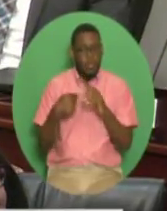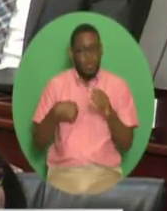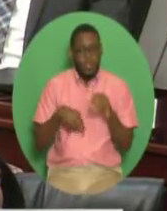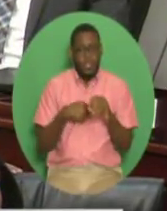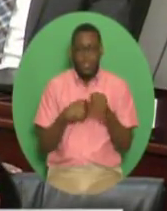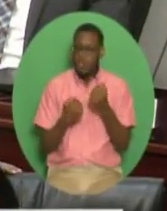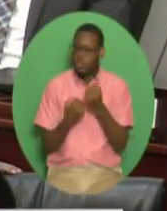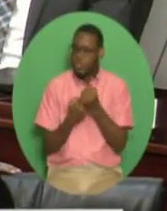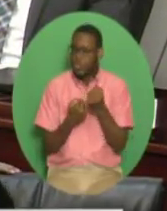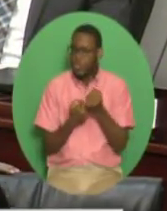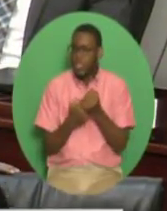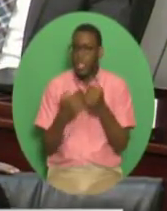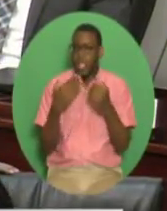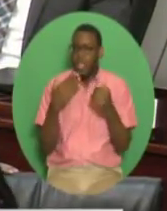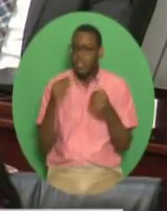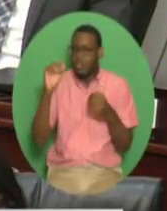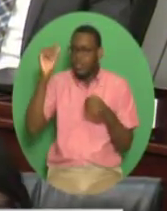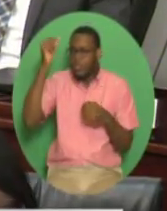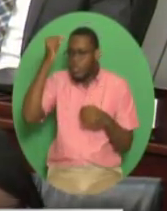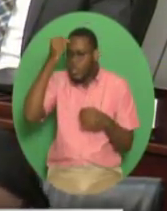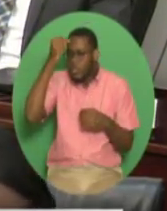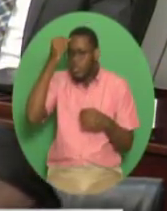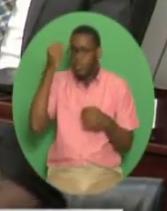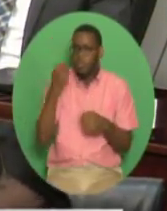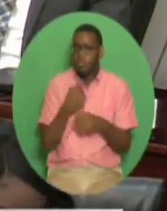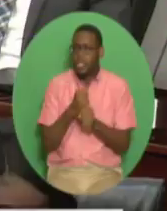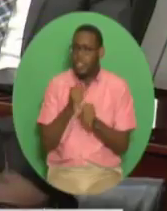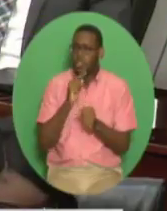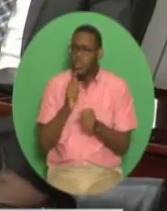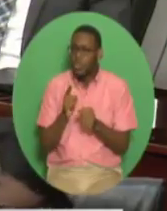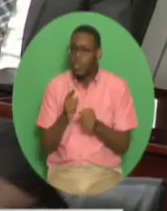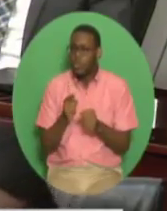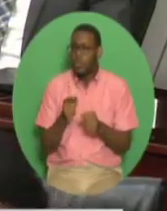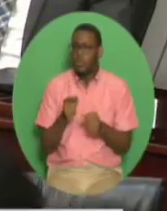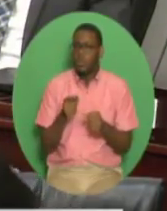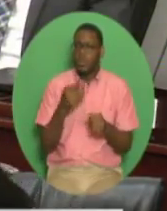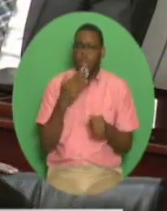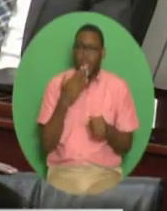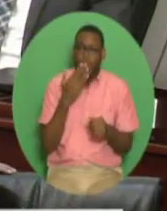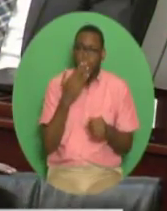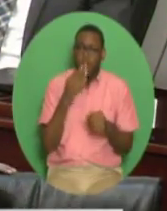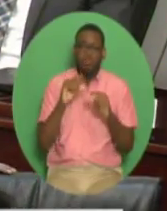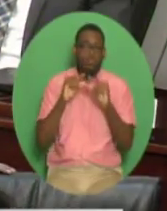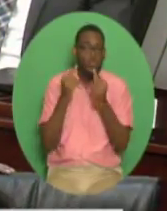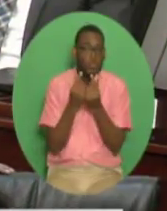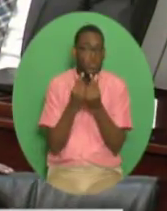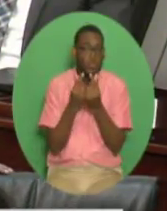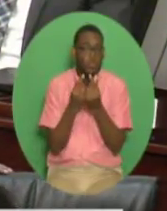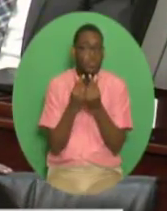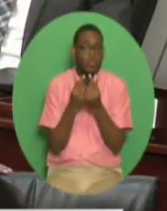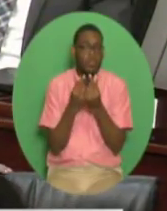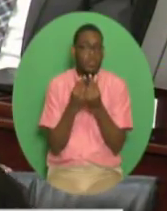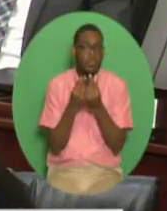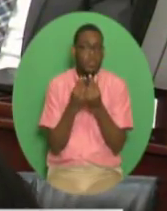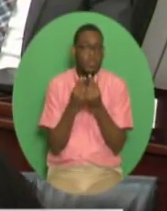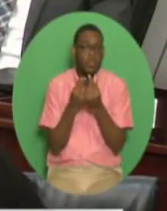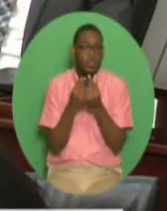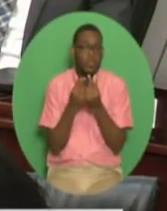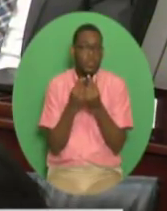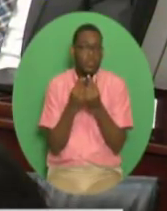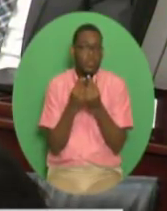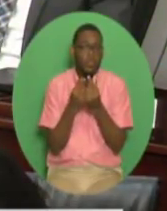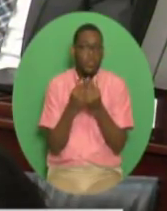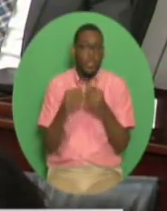Cabinet to ensure that those First Peoples, that group, is recognized